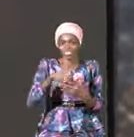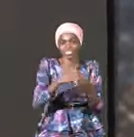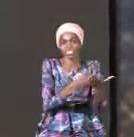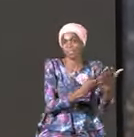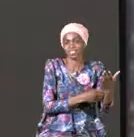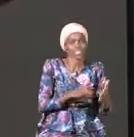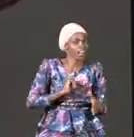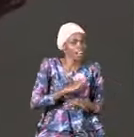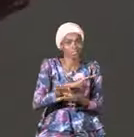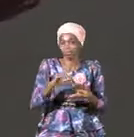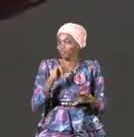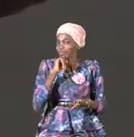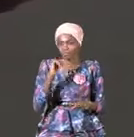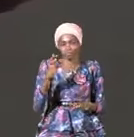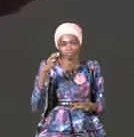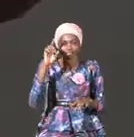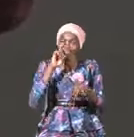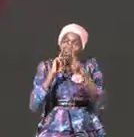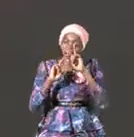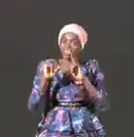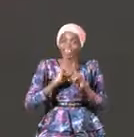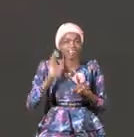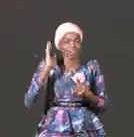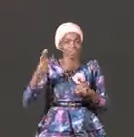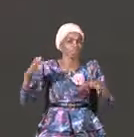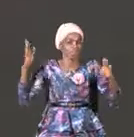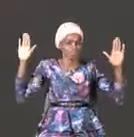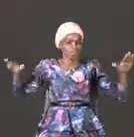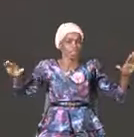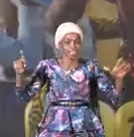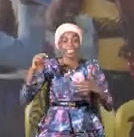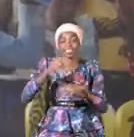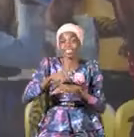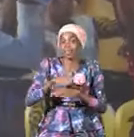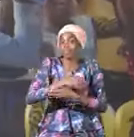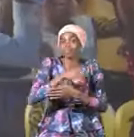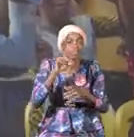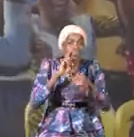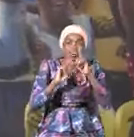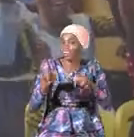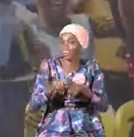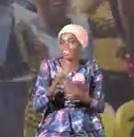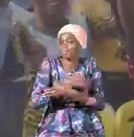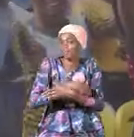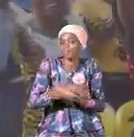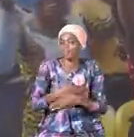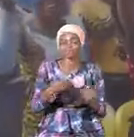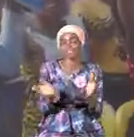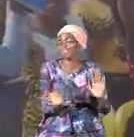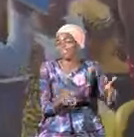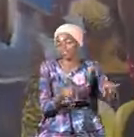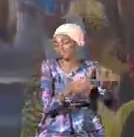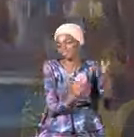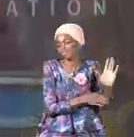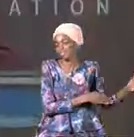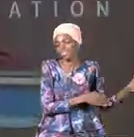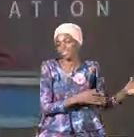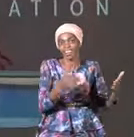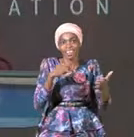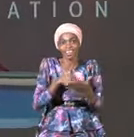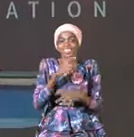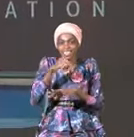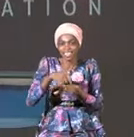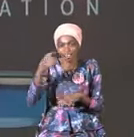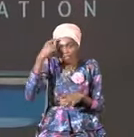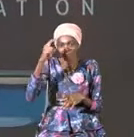crying, we've all cried as babies. That one is over now. Amen. It's time for you